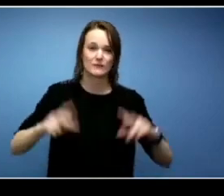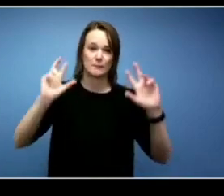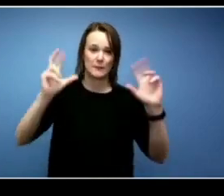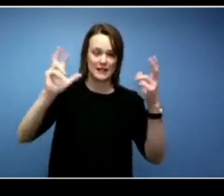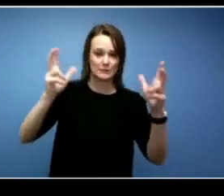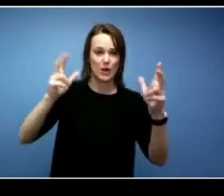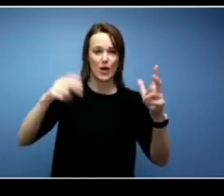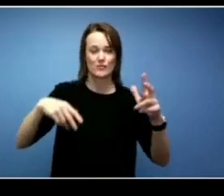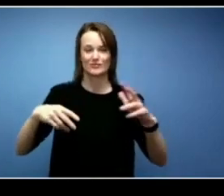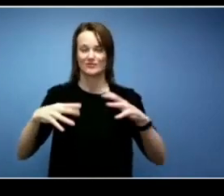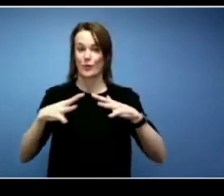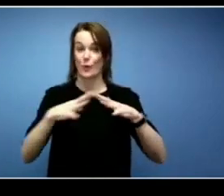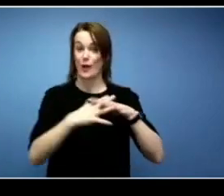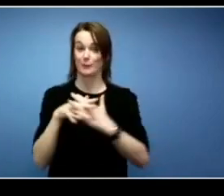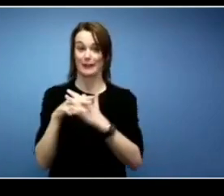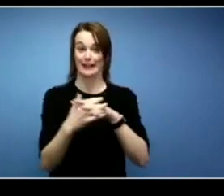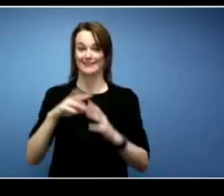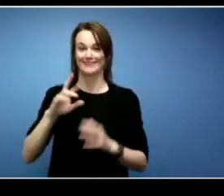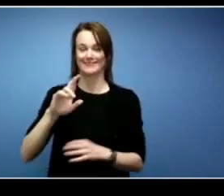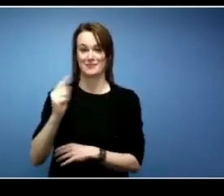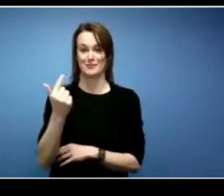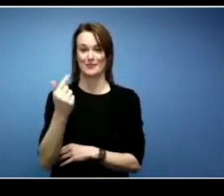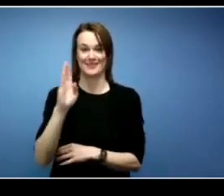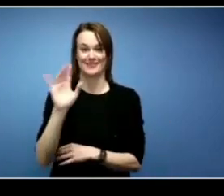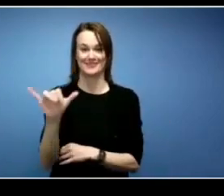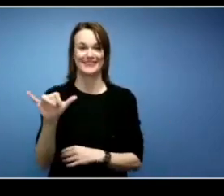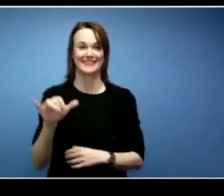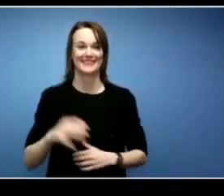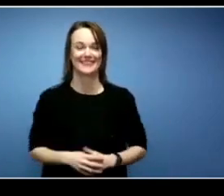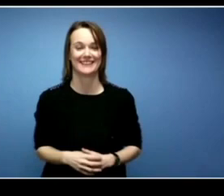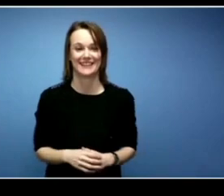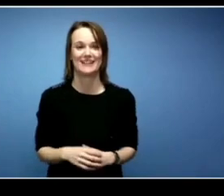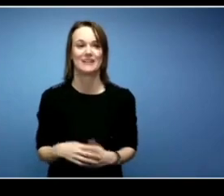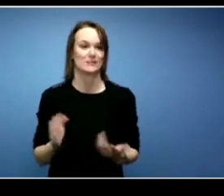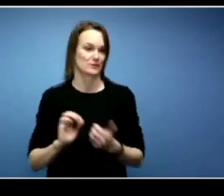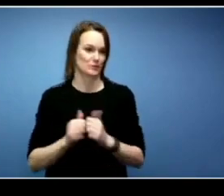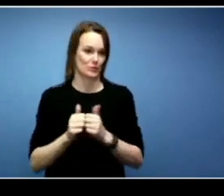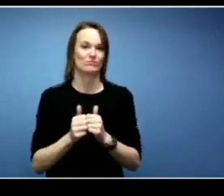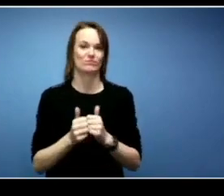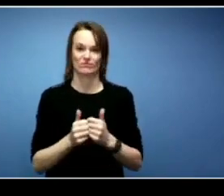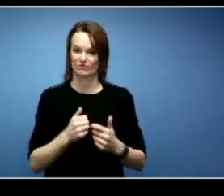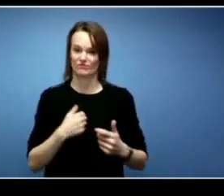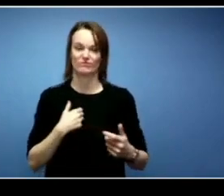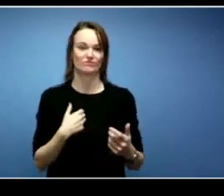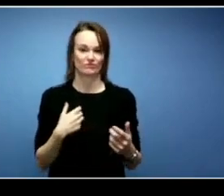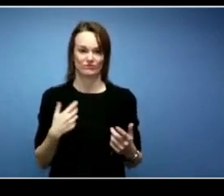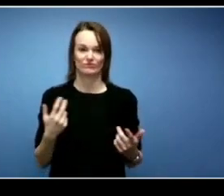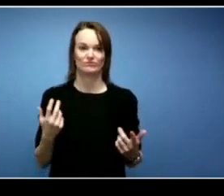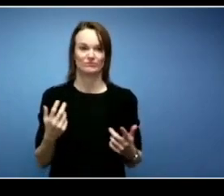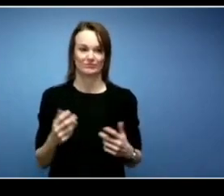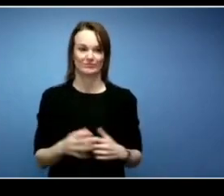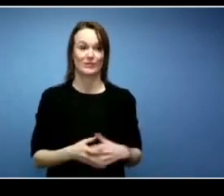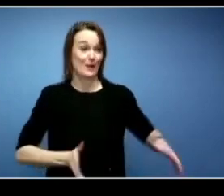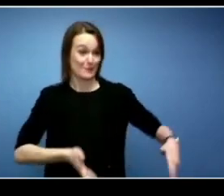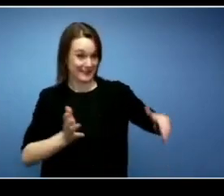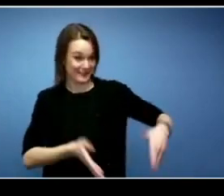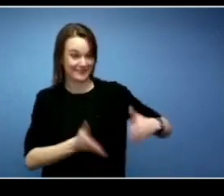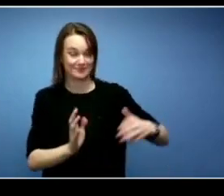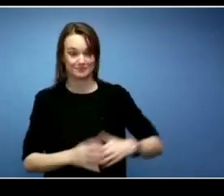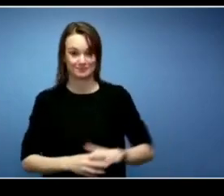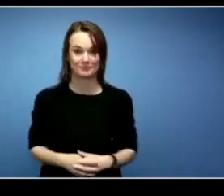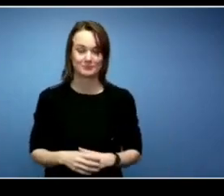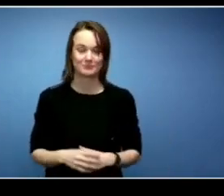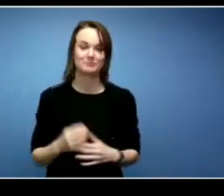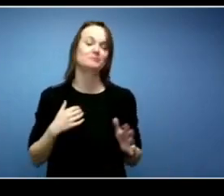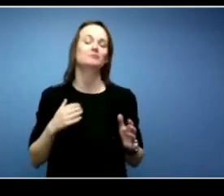has been a big influence in my life. I went on to go to the community college to take recreation leadership